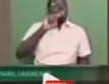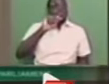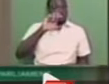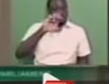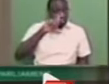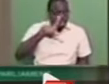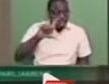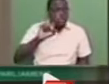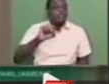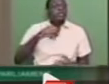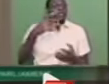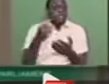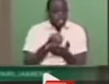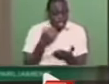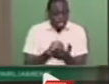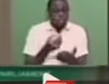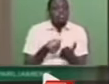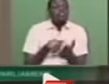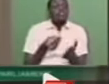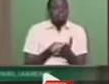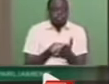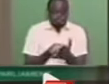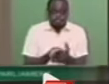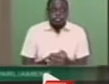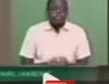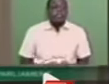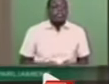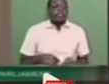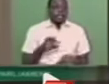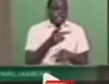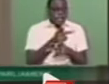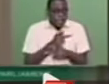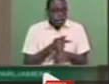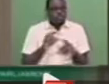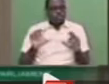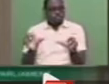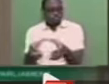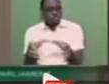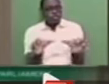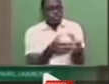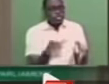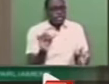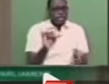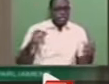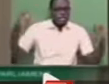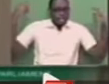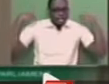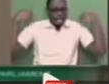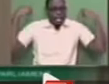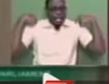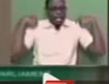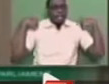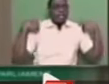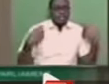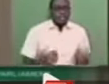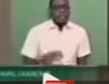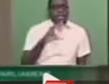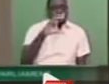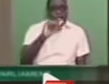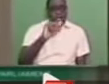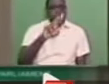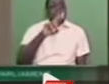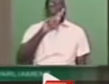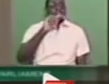cartel formations and so on, or words to that effect. I take no comfort from that because we really don't even have legislation to